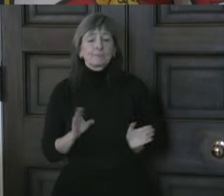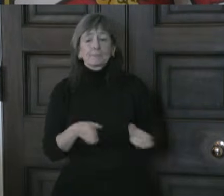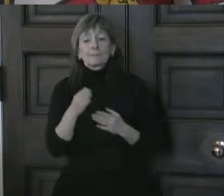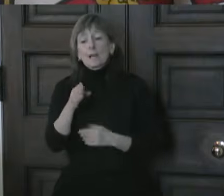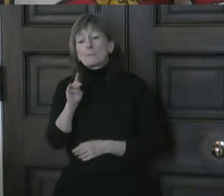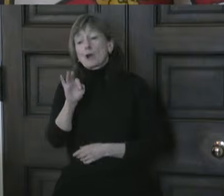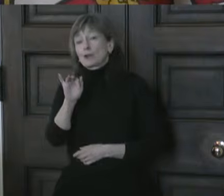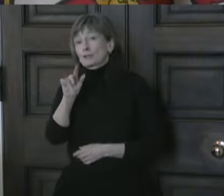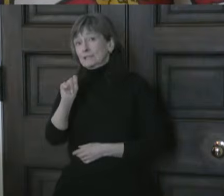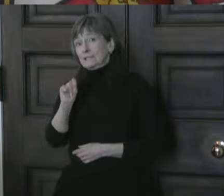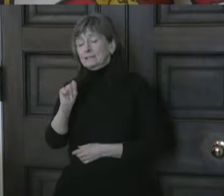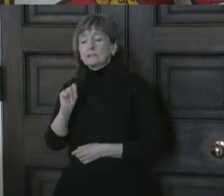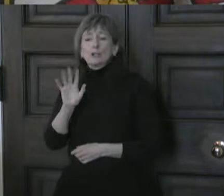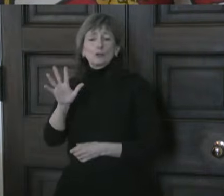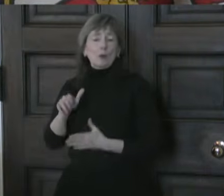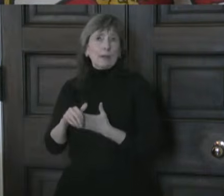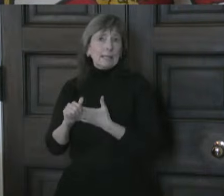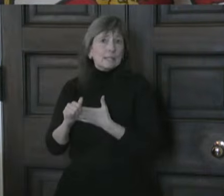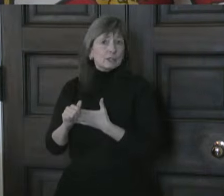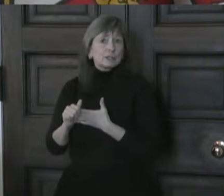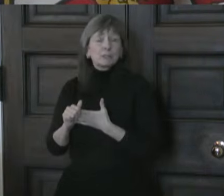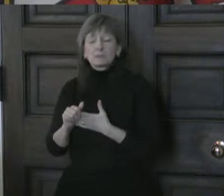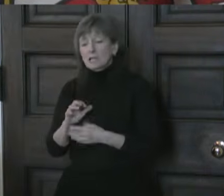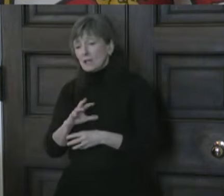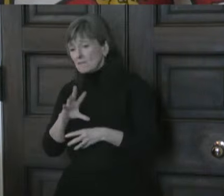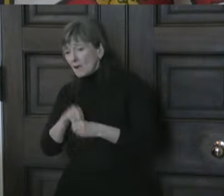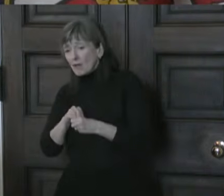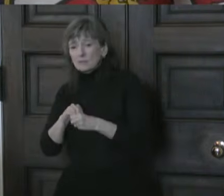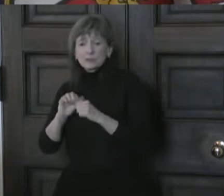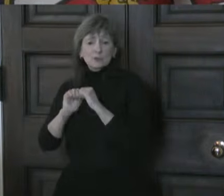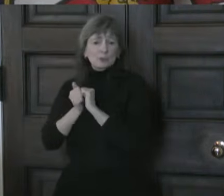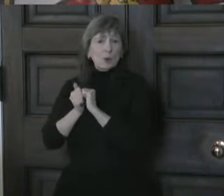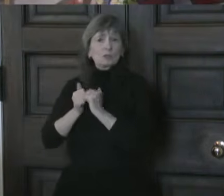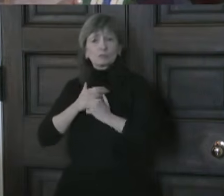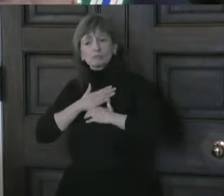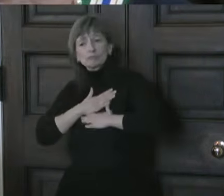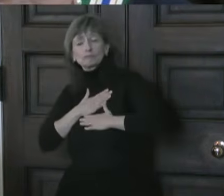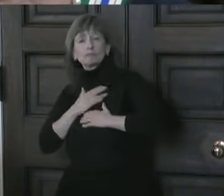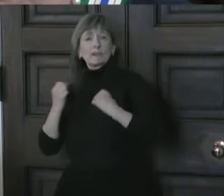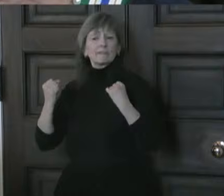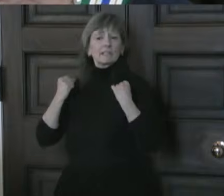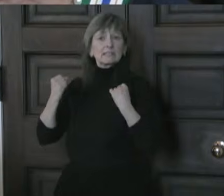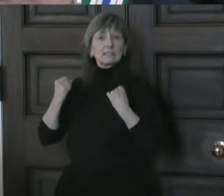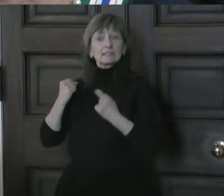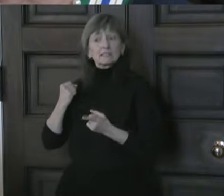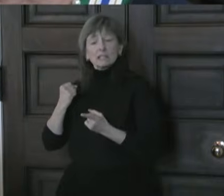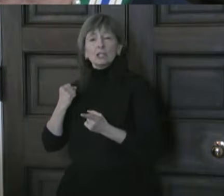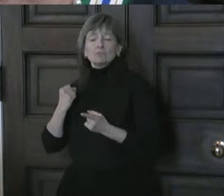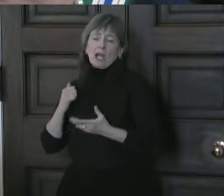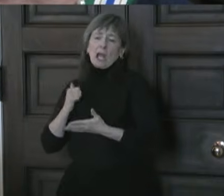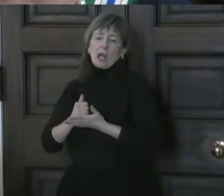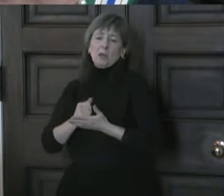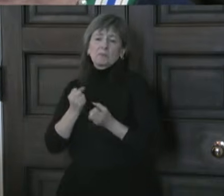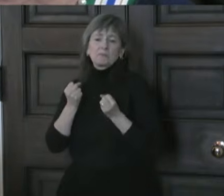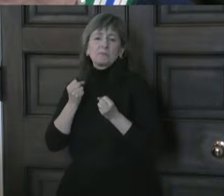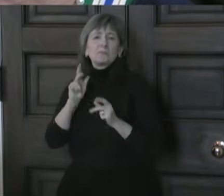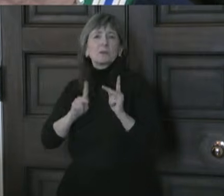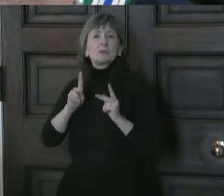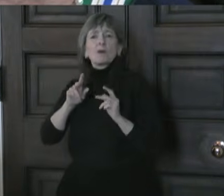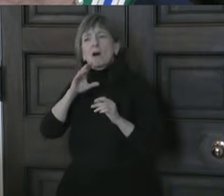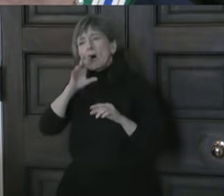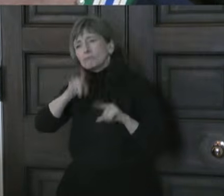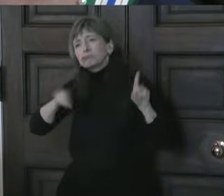Margaret, your leadership and involvement in sports, recreation, and fitness have helped people of all ages stay